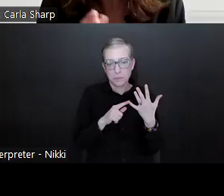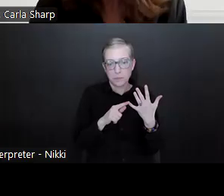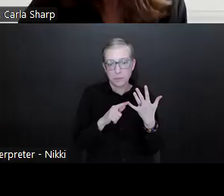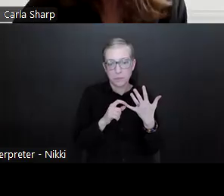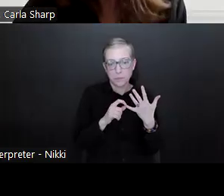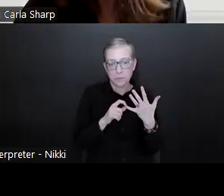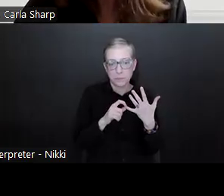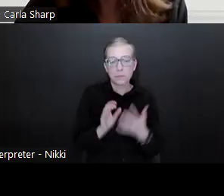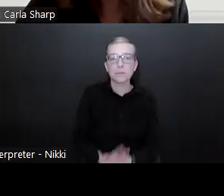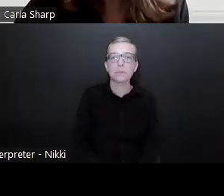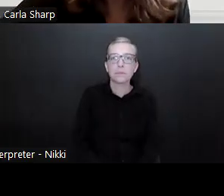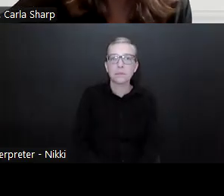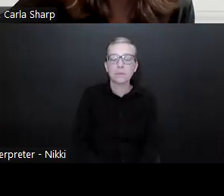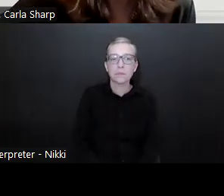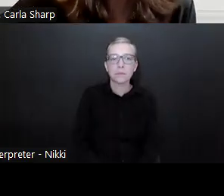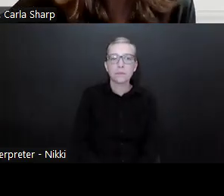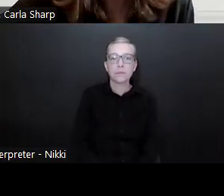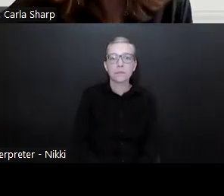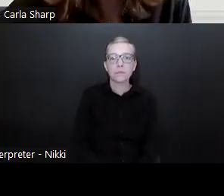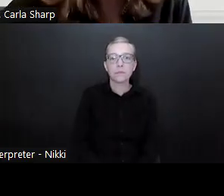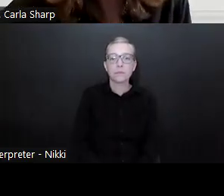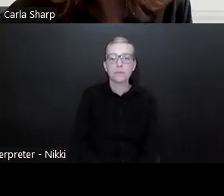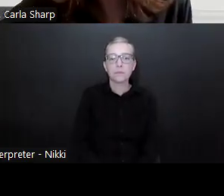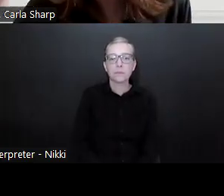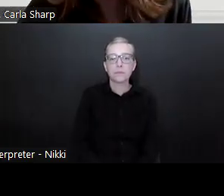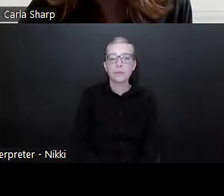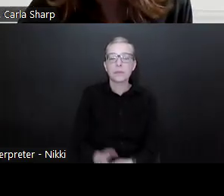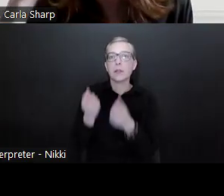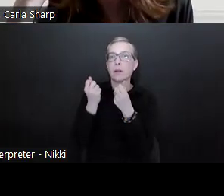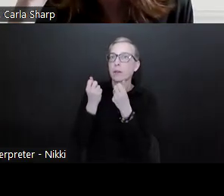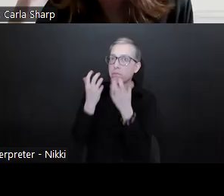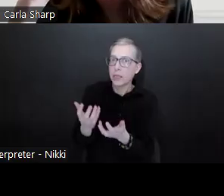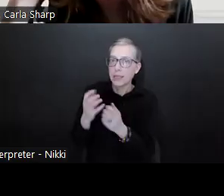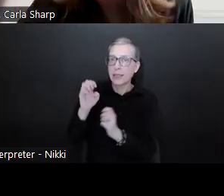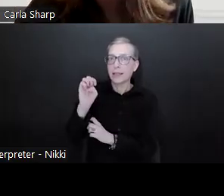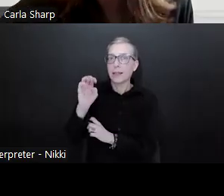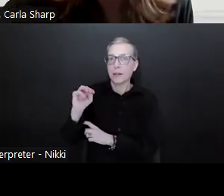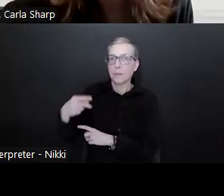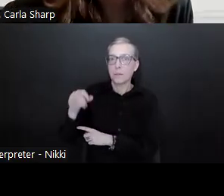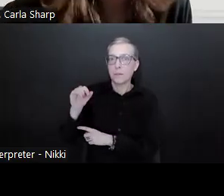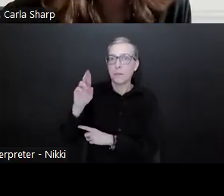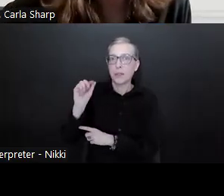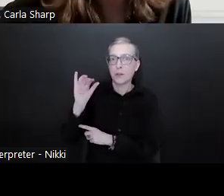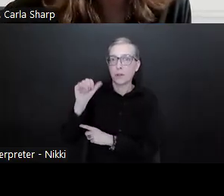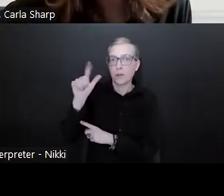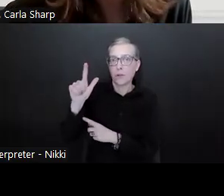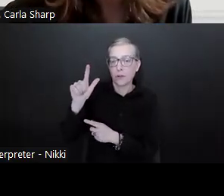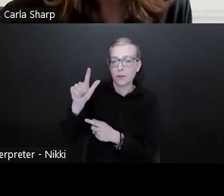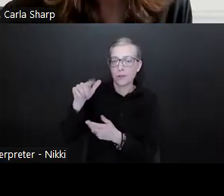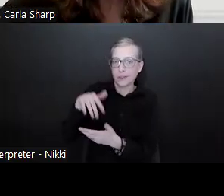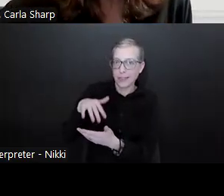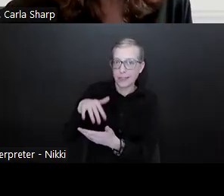disorder. So I have a lot of empirical studies. Segundo let you know early on, I'm a researcher